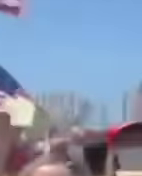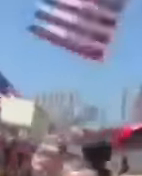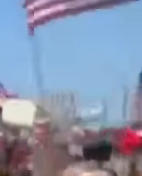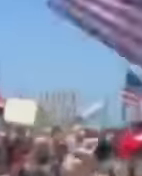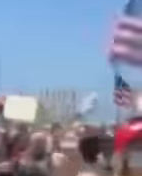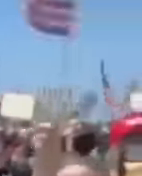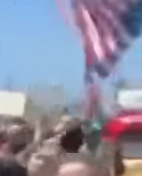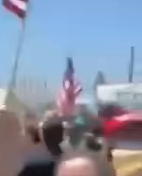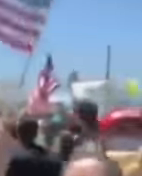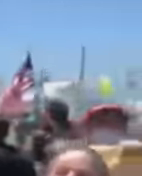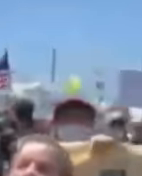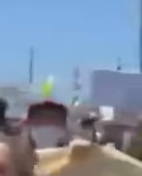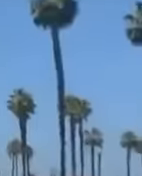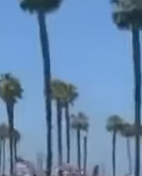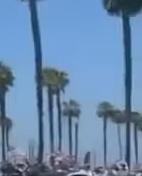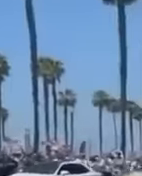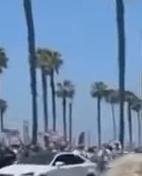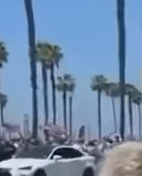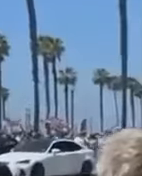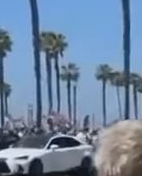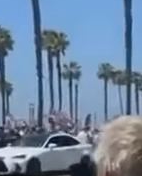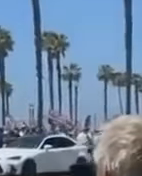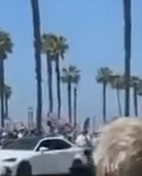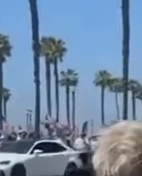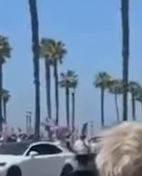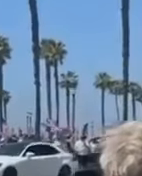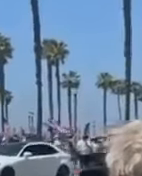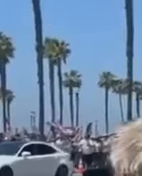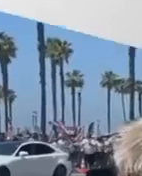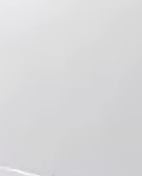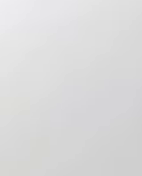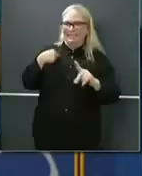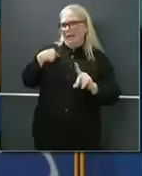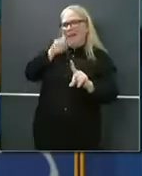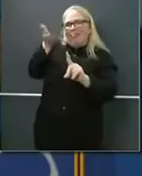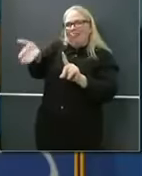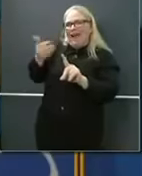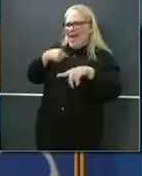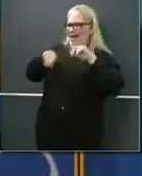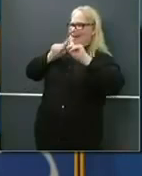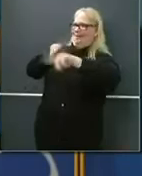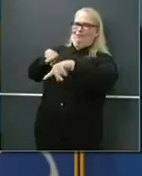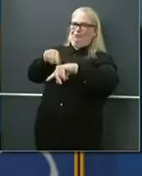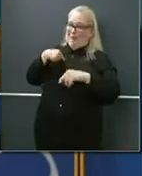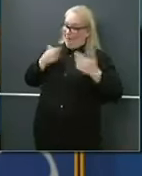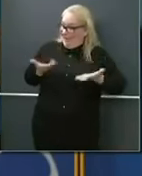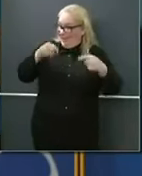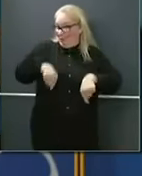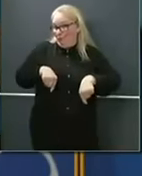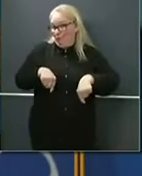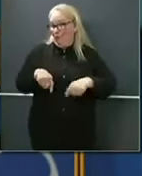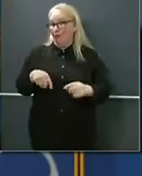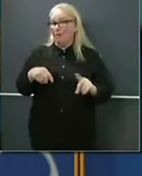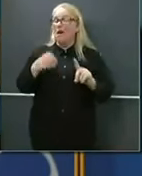protesting, the majority of who were not wearing face masks, to take care of themselves. As it relates to the protesters, all I ask for is